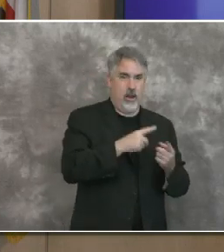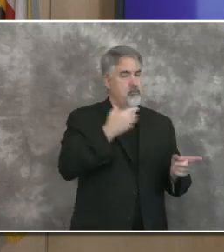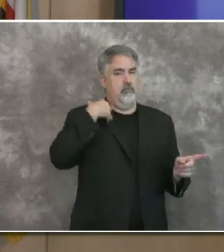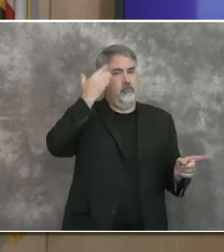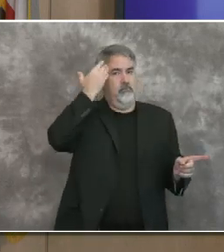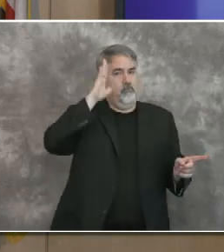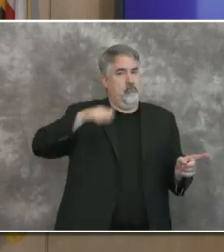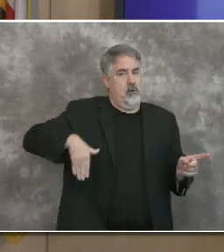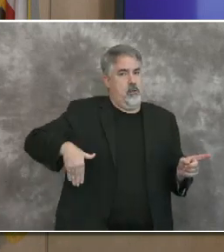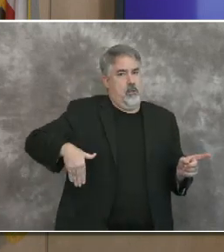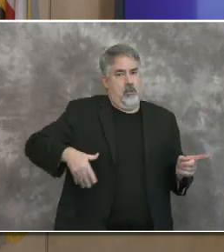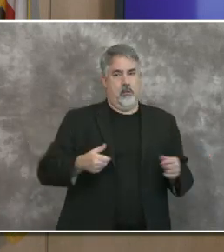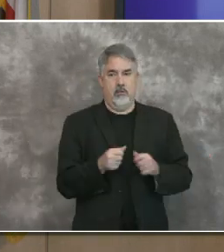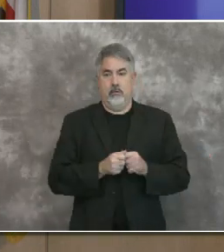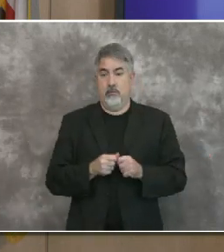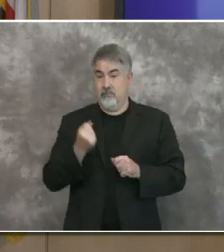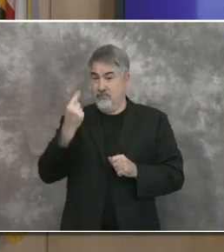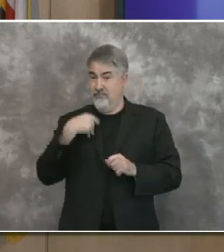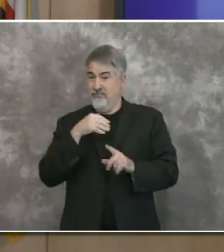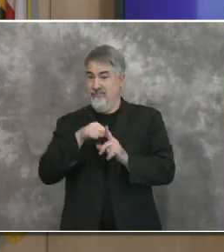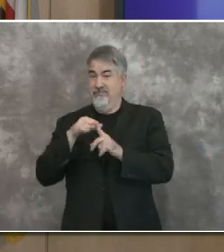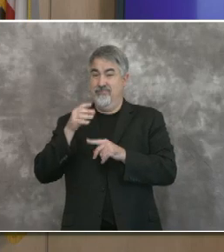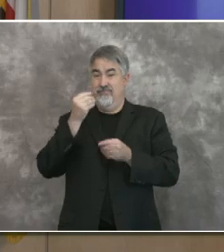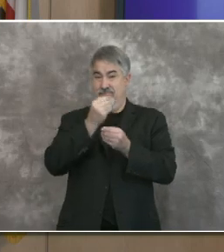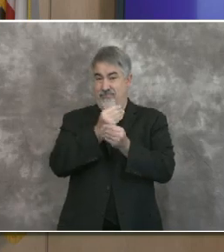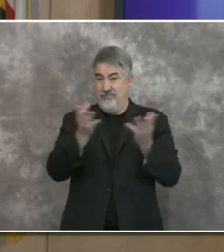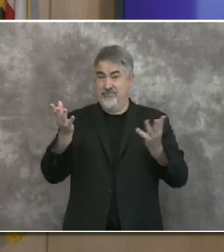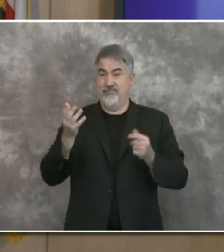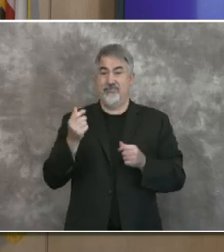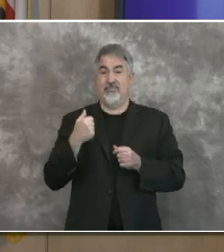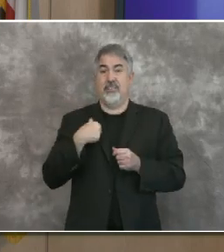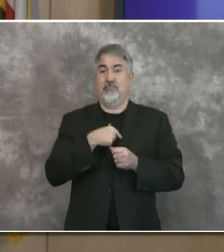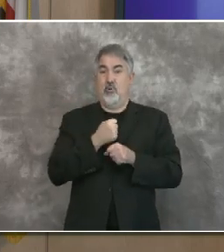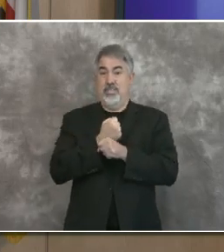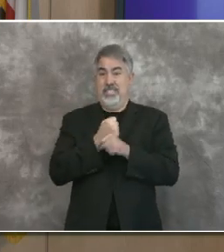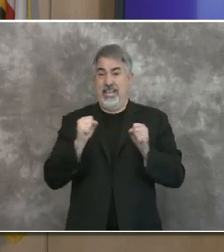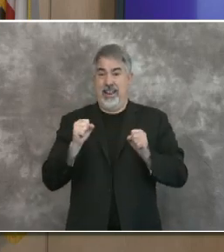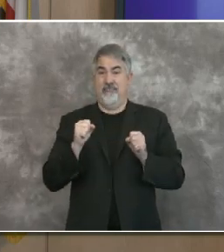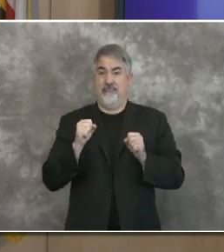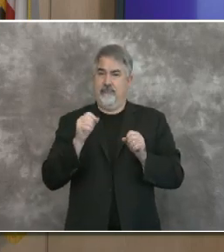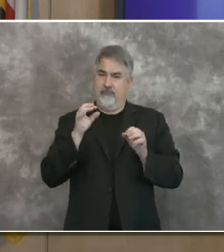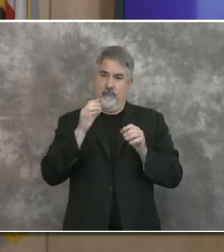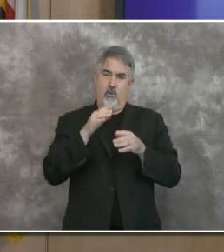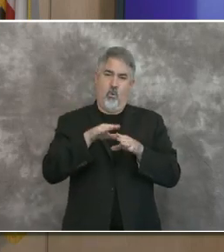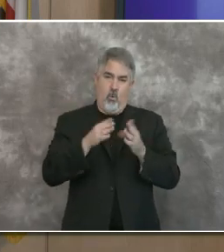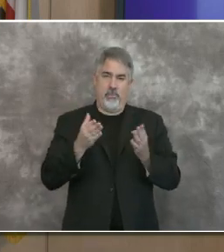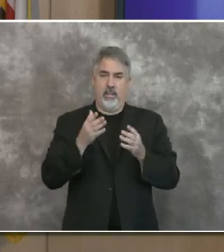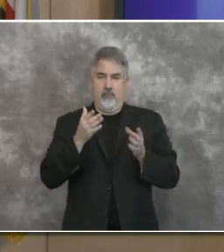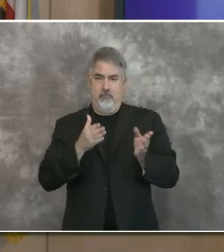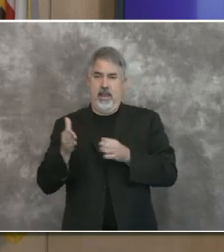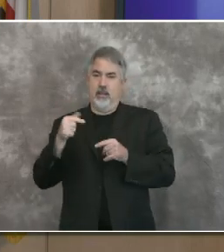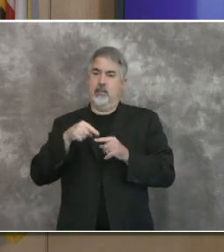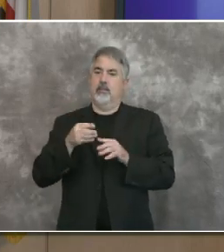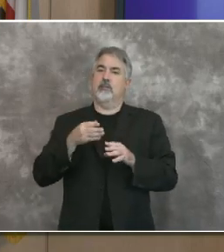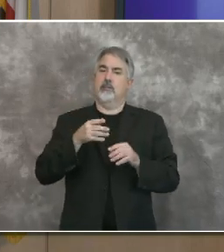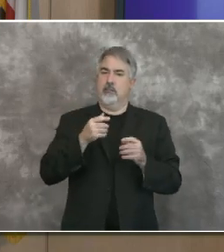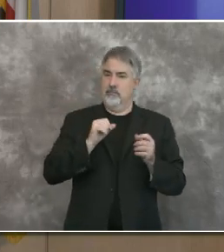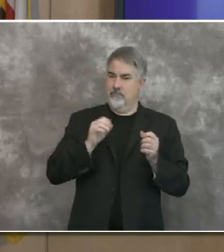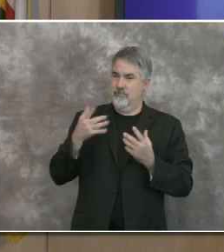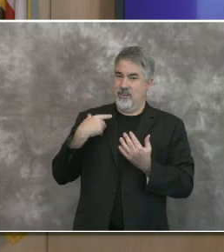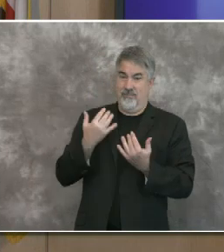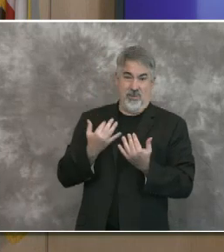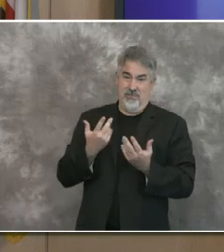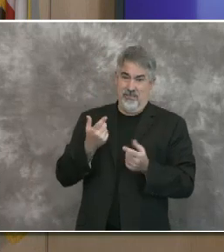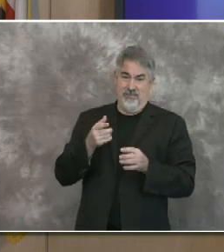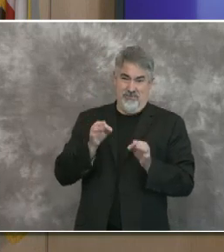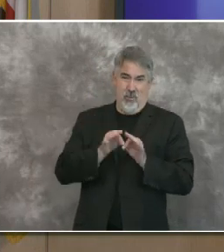will remind you that we shared our safe reopening plan well in advance of a number of businesses being able to open. We wanted to say, this is the plan,